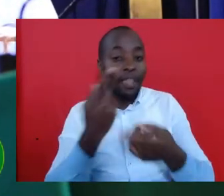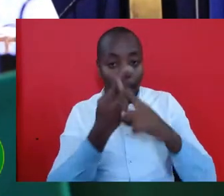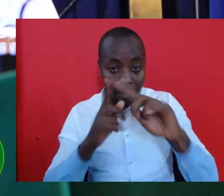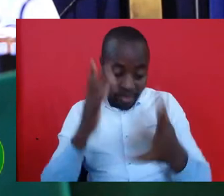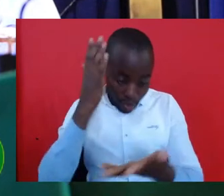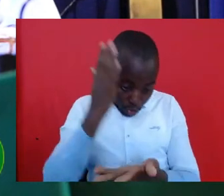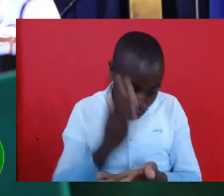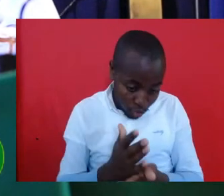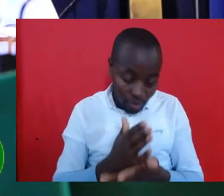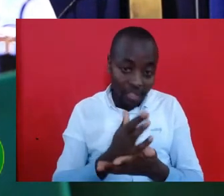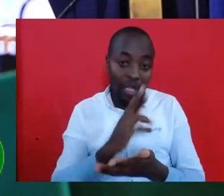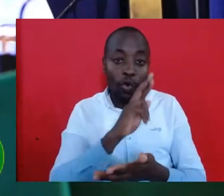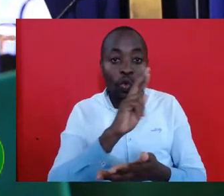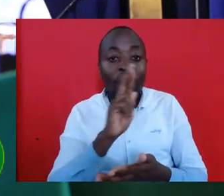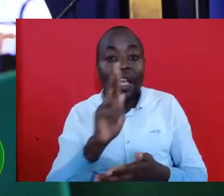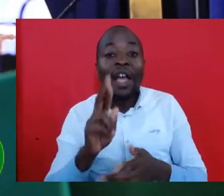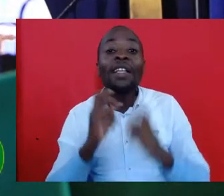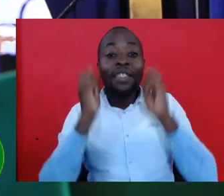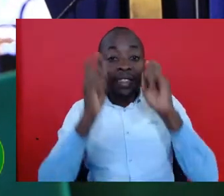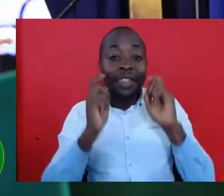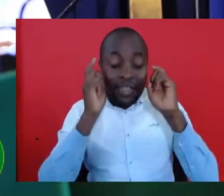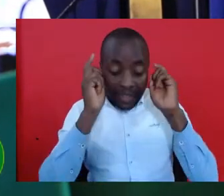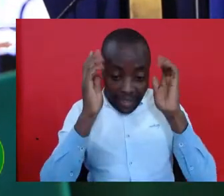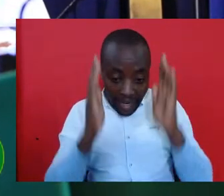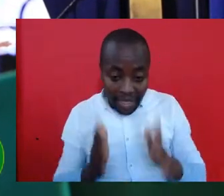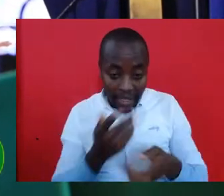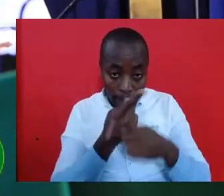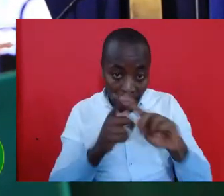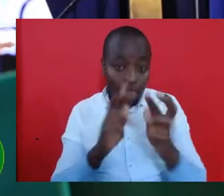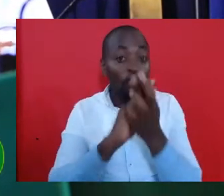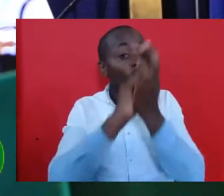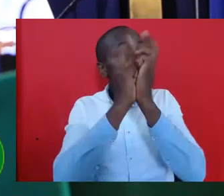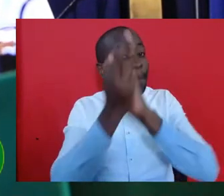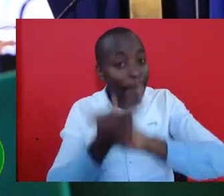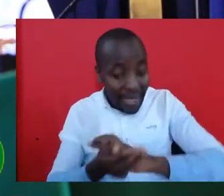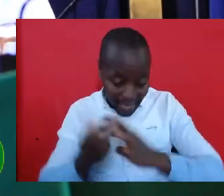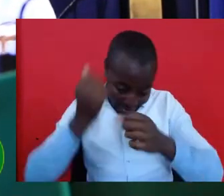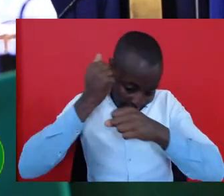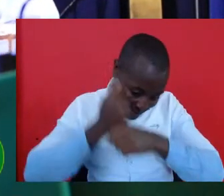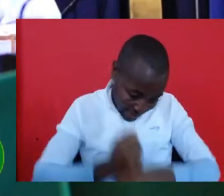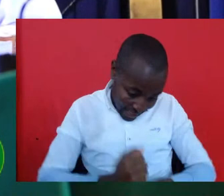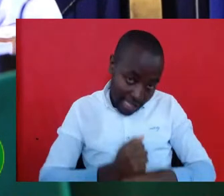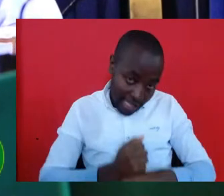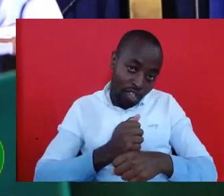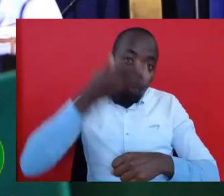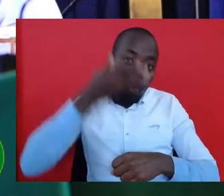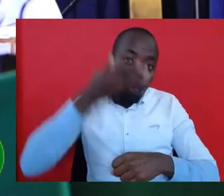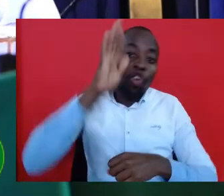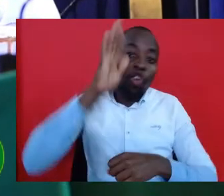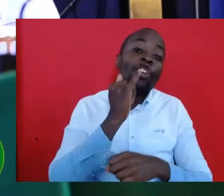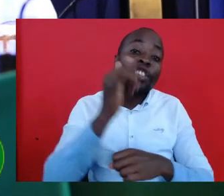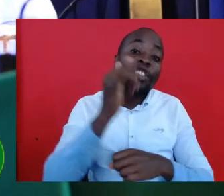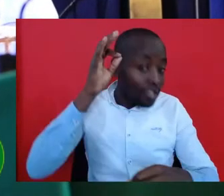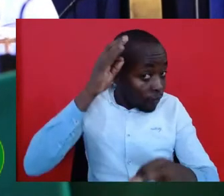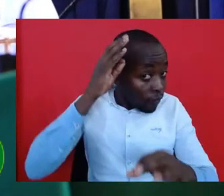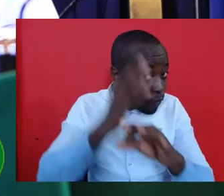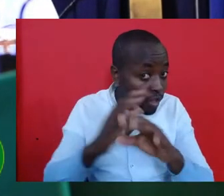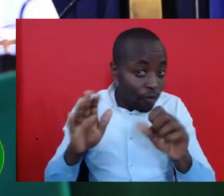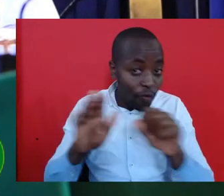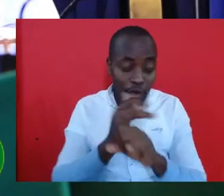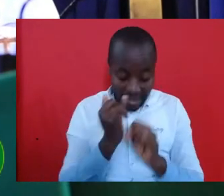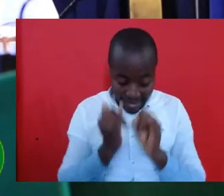us. But if we confess our sins in repentance and trust, God is faithful and